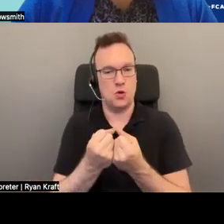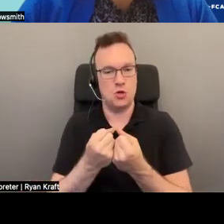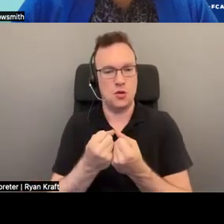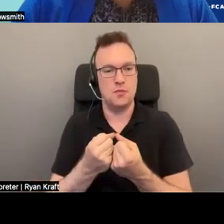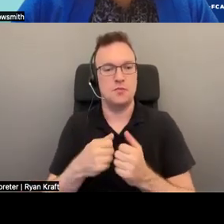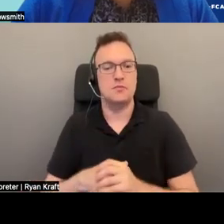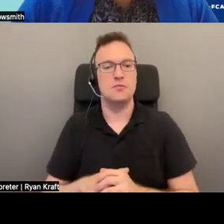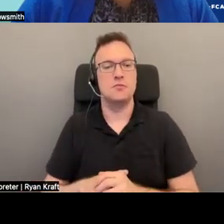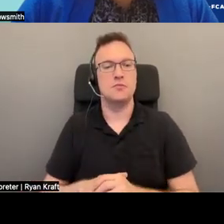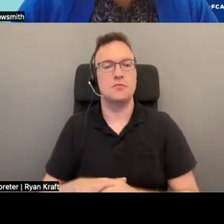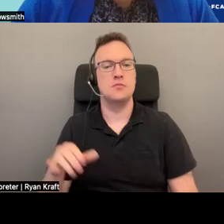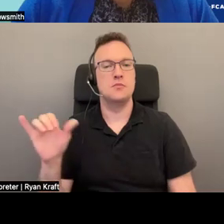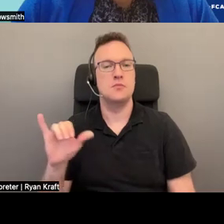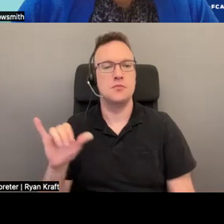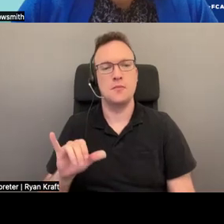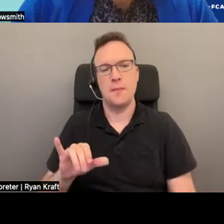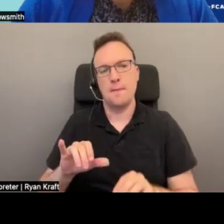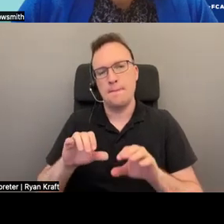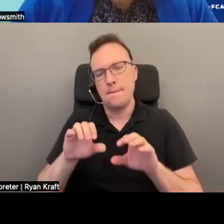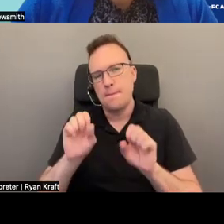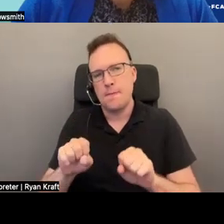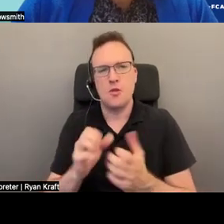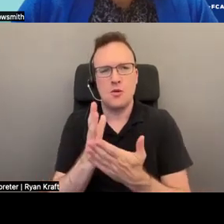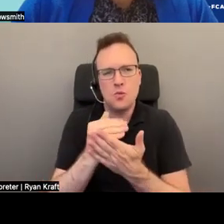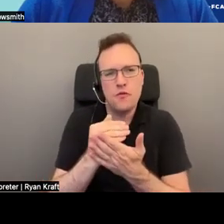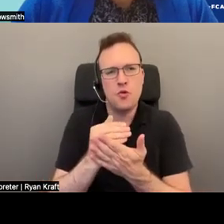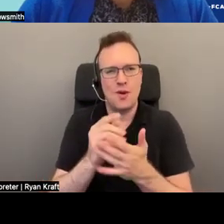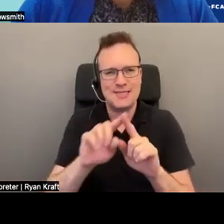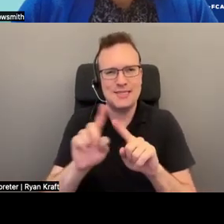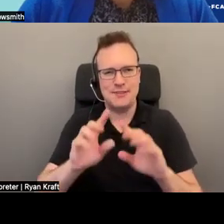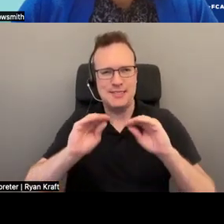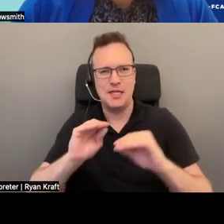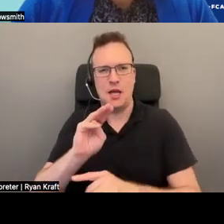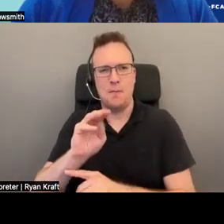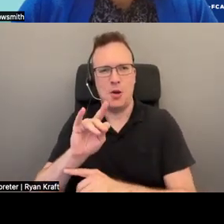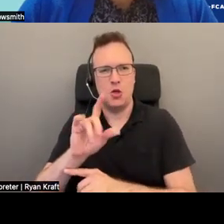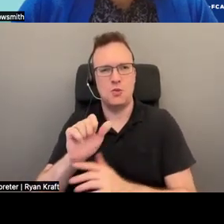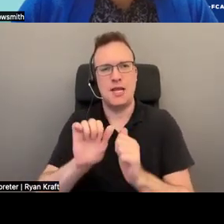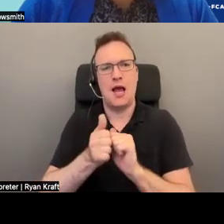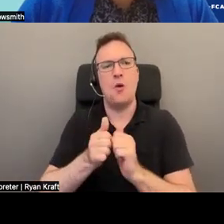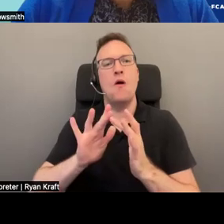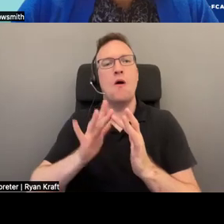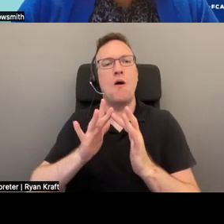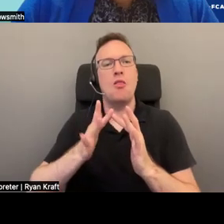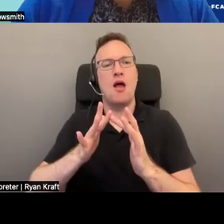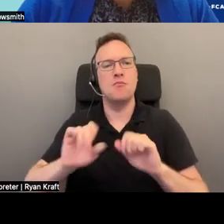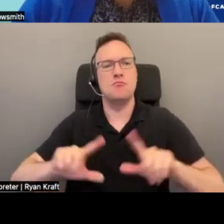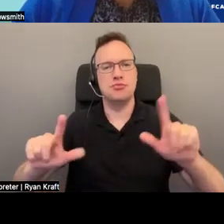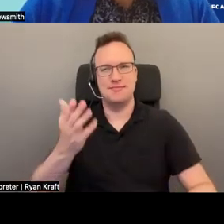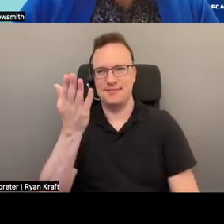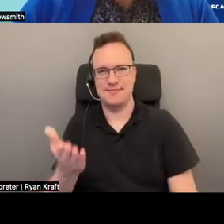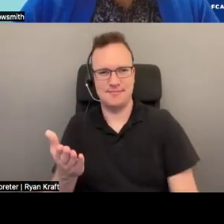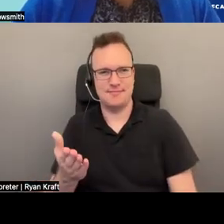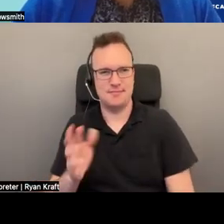the ability to review modules in an online resource. So often we